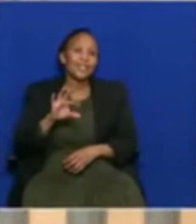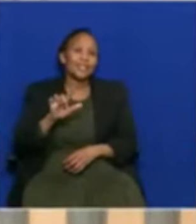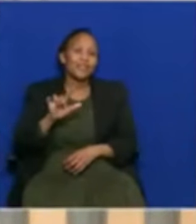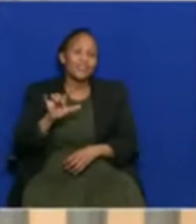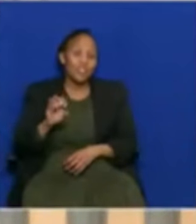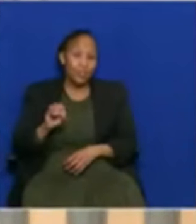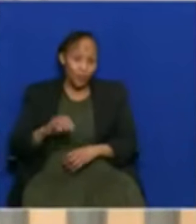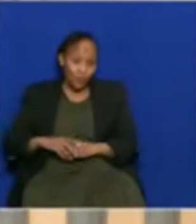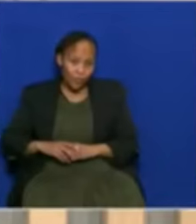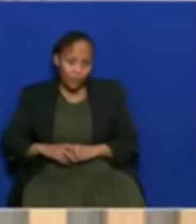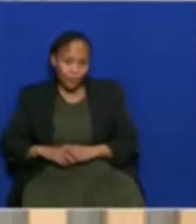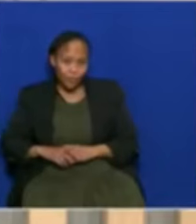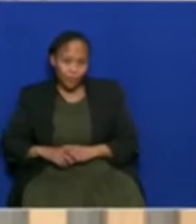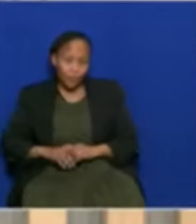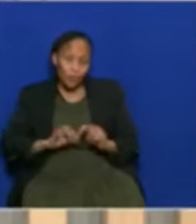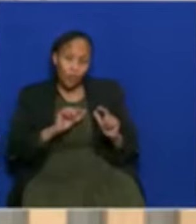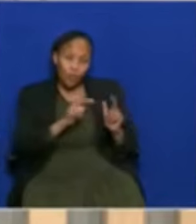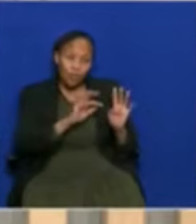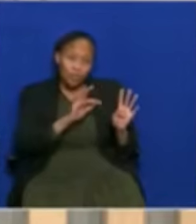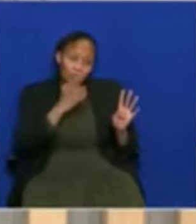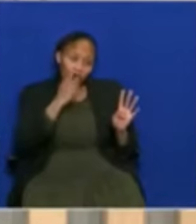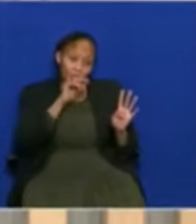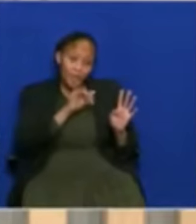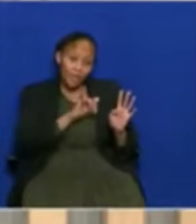Okay, that's the panel.